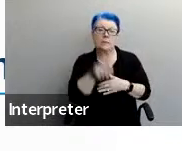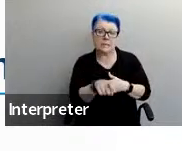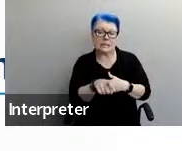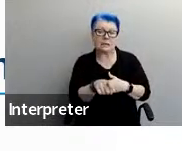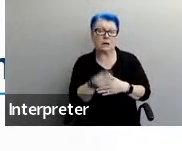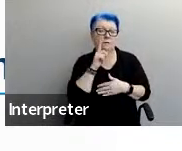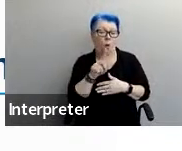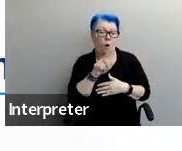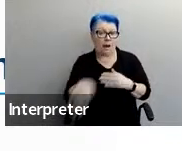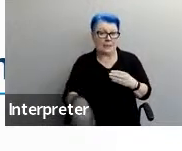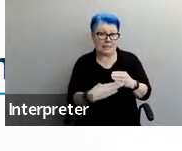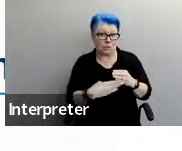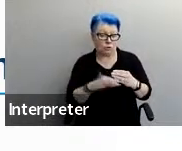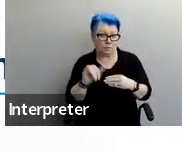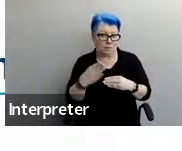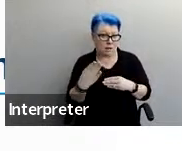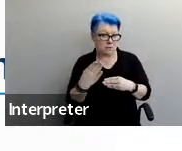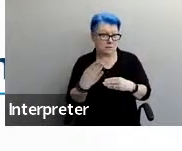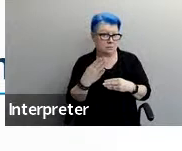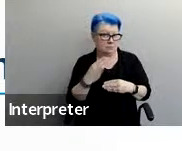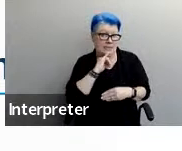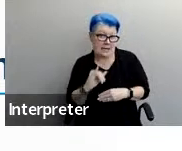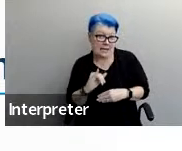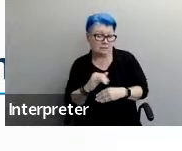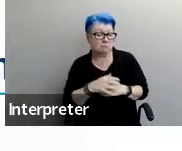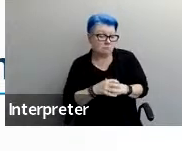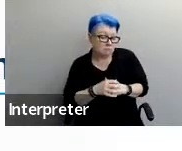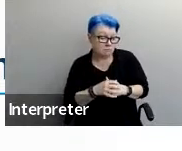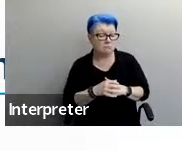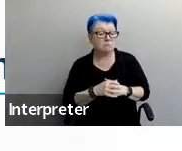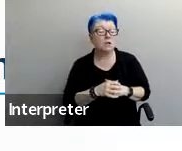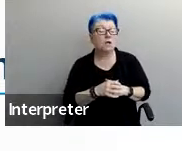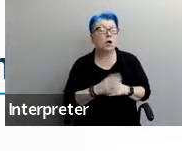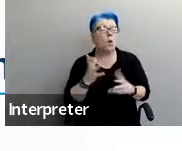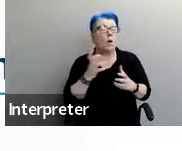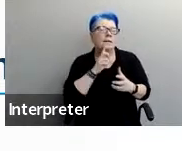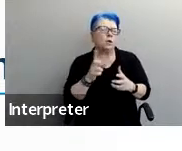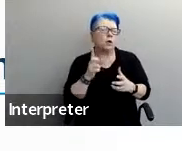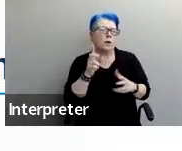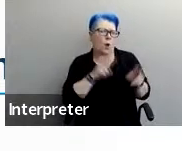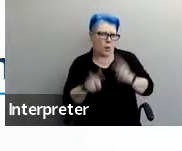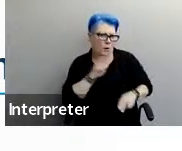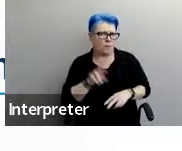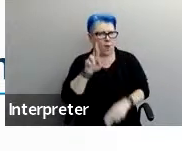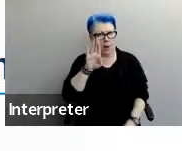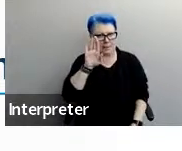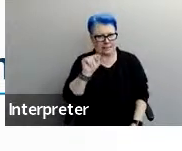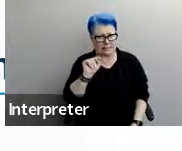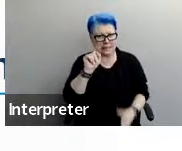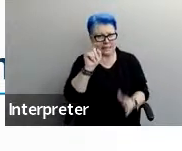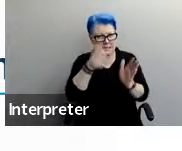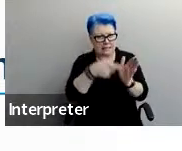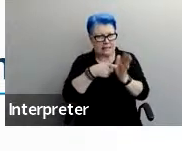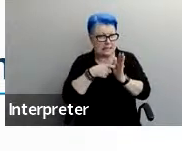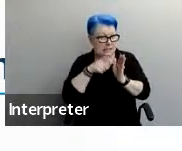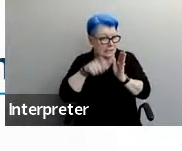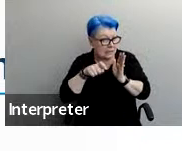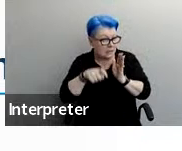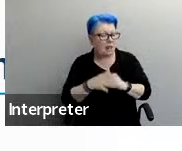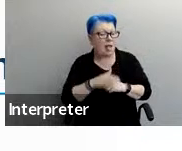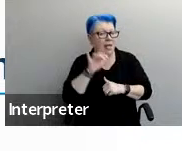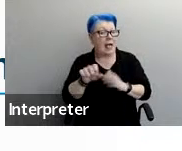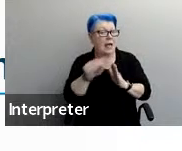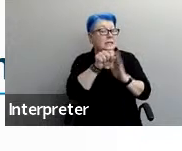of additional positions are. And so we want to ensure that we're taking a look at that RBT need, which is a state mandate